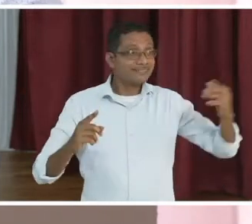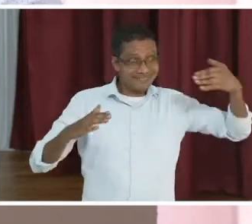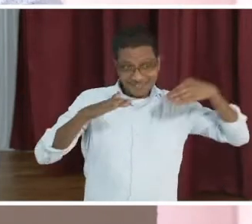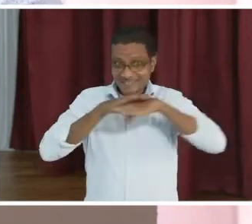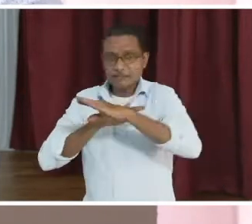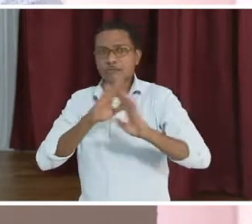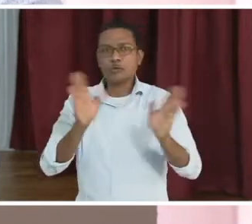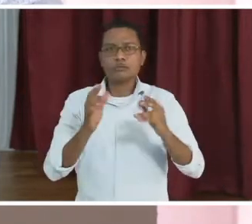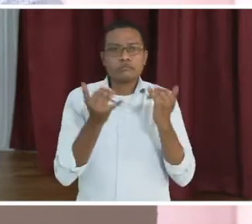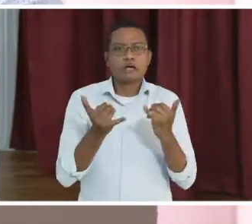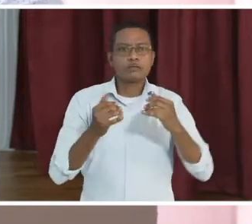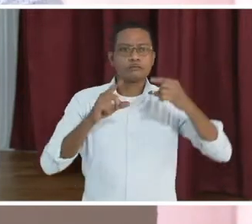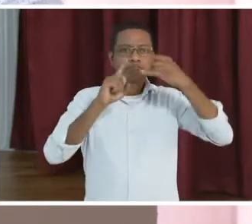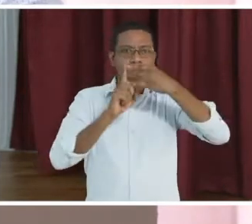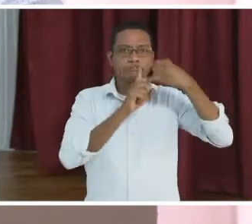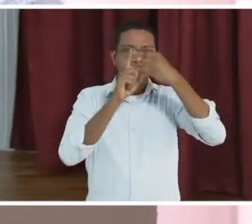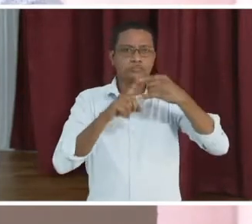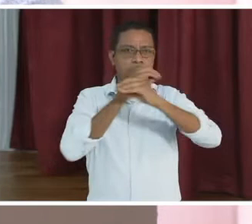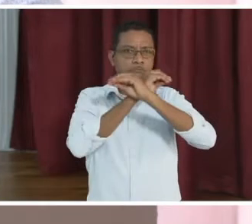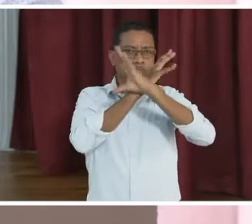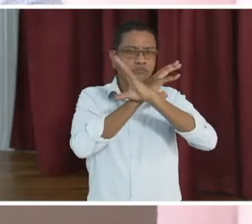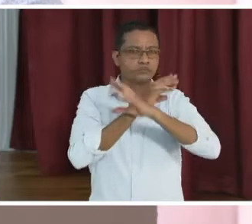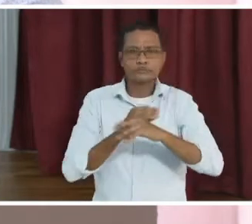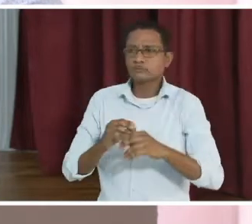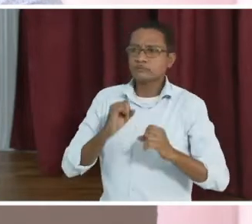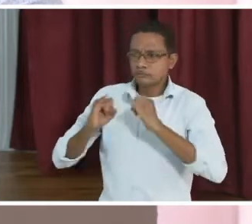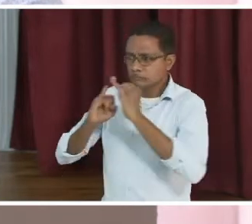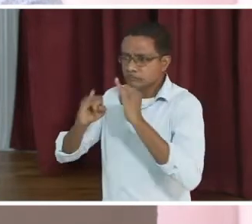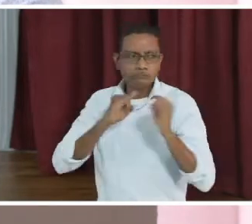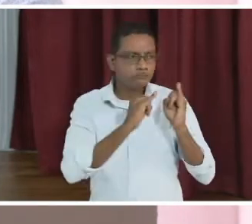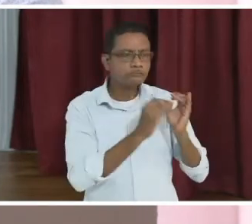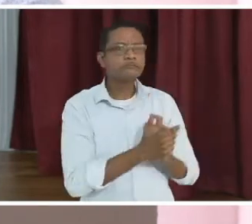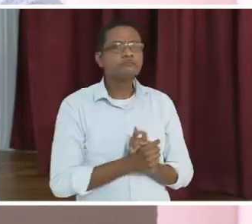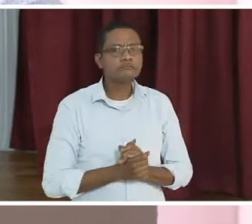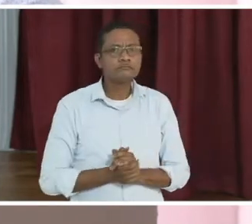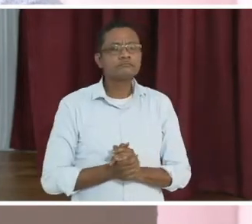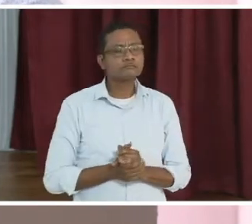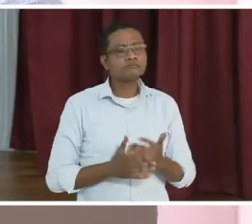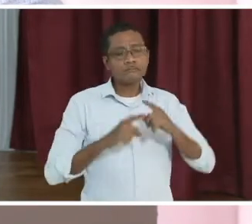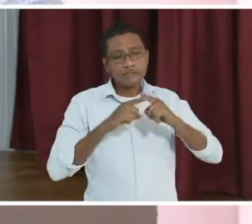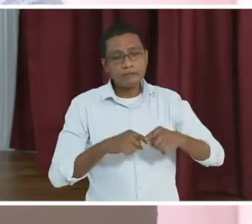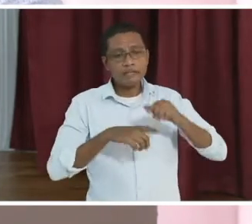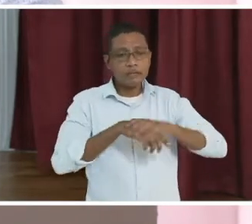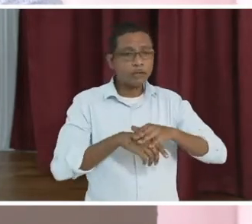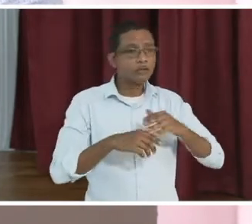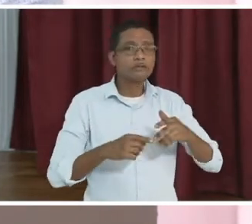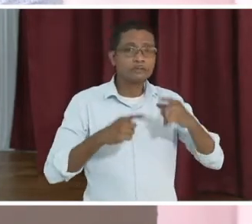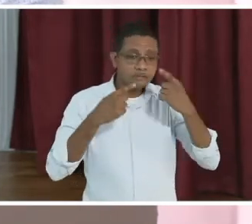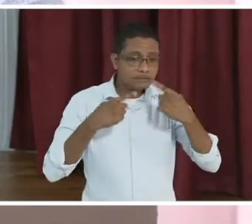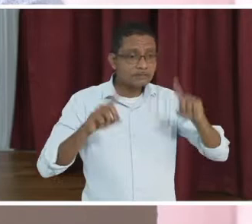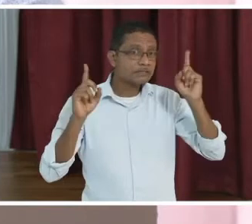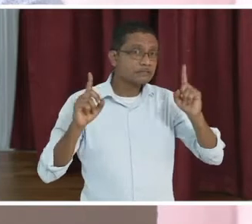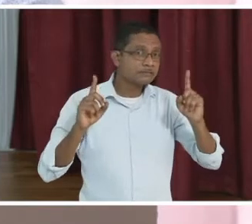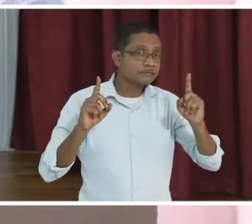financial documentation, where we will be able to financially assess them. Based on the success of their interview,